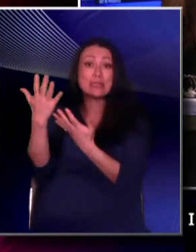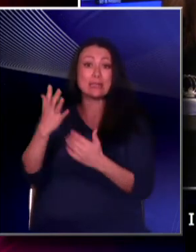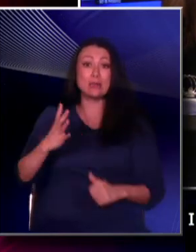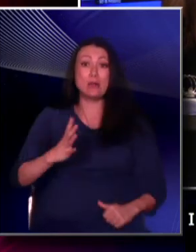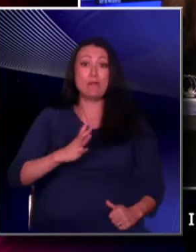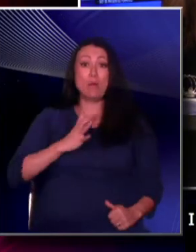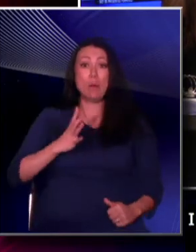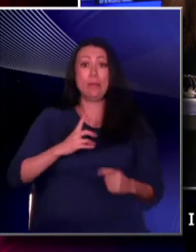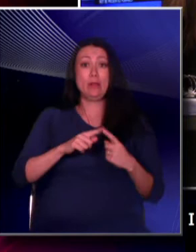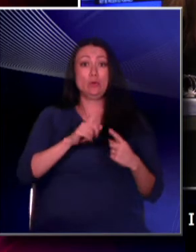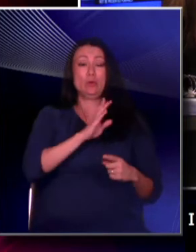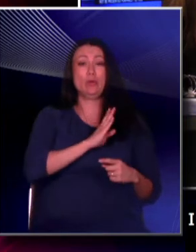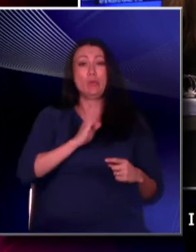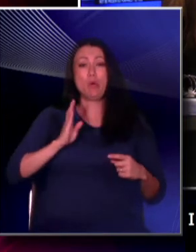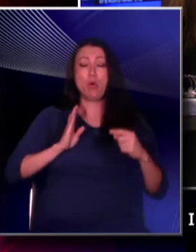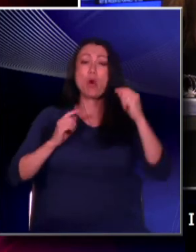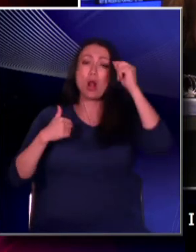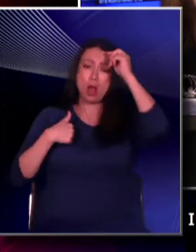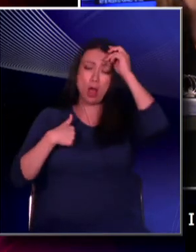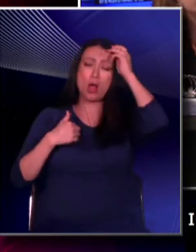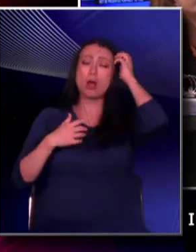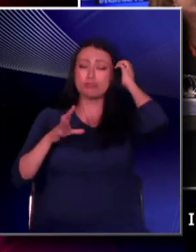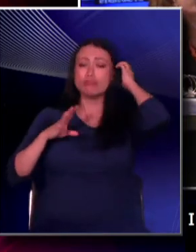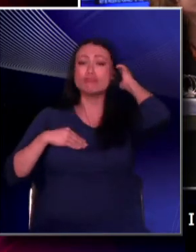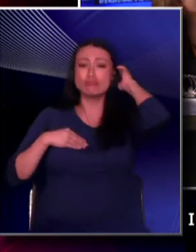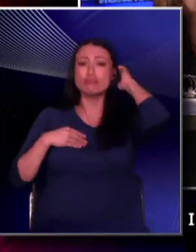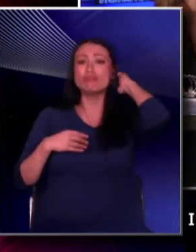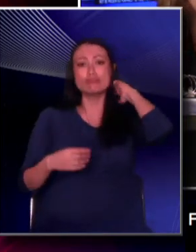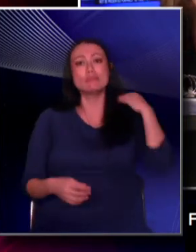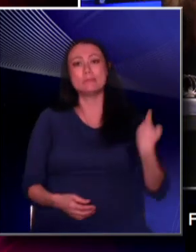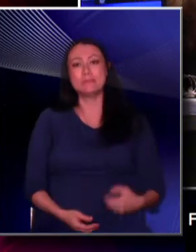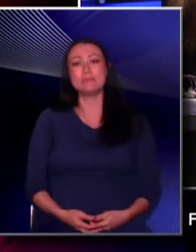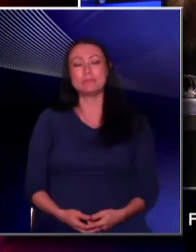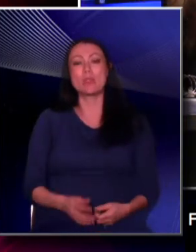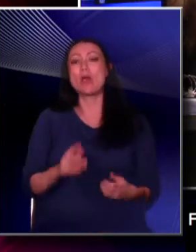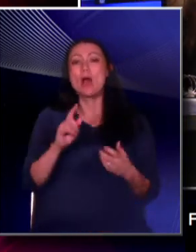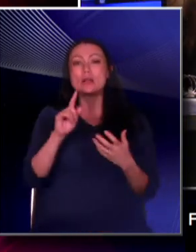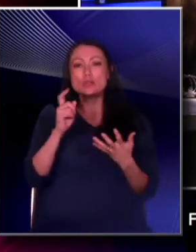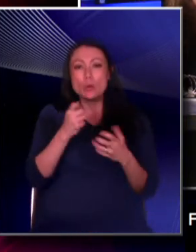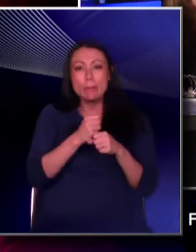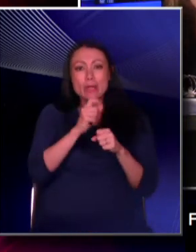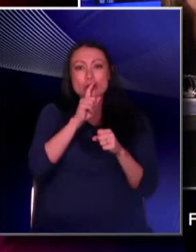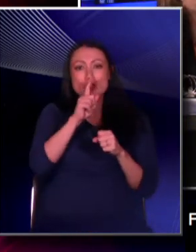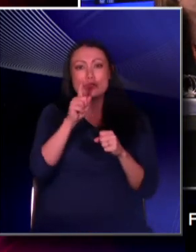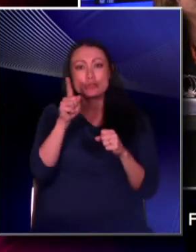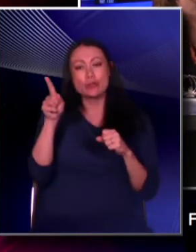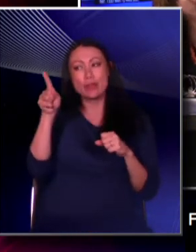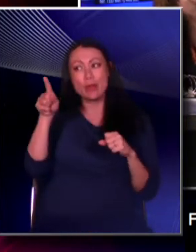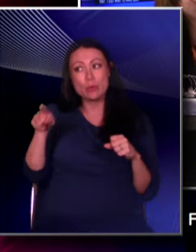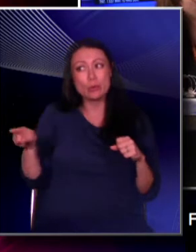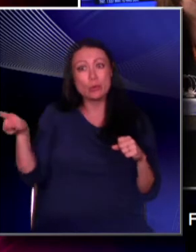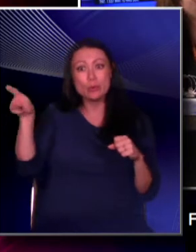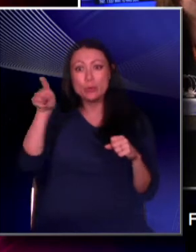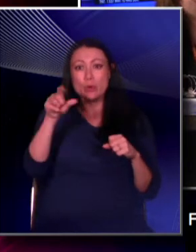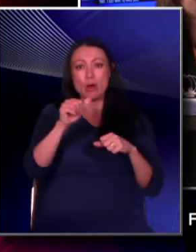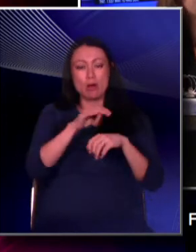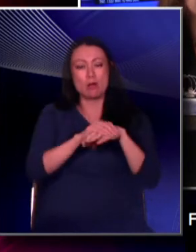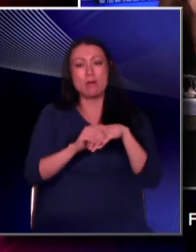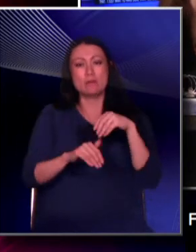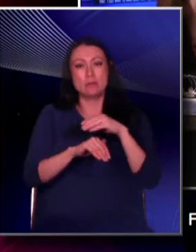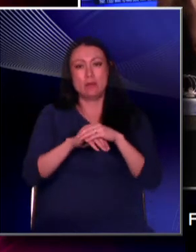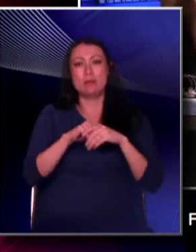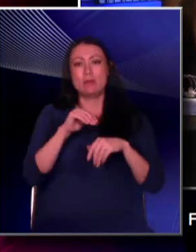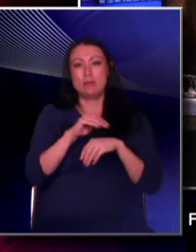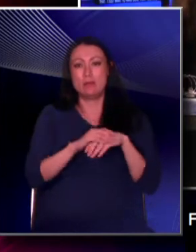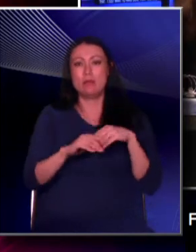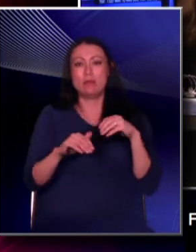to you, I'm certainly fine with that. I just want to make sure that you are comfortable